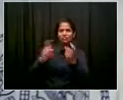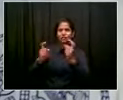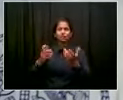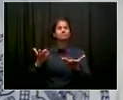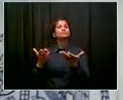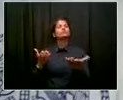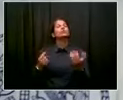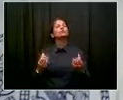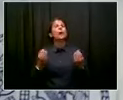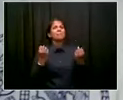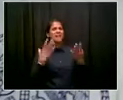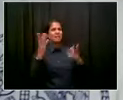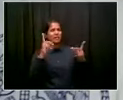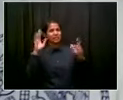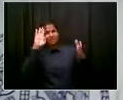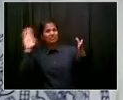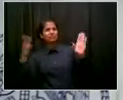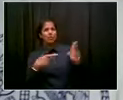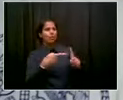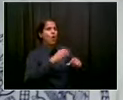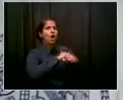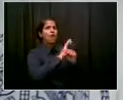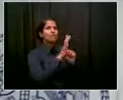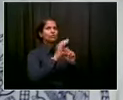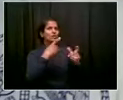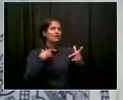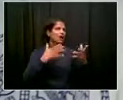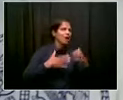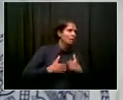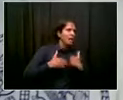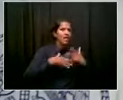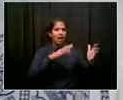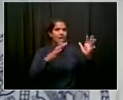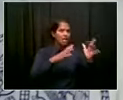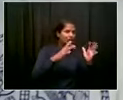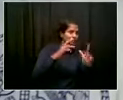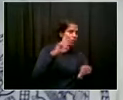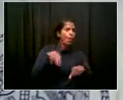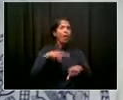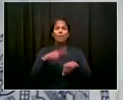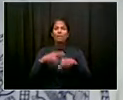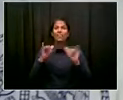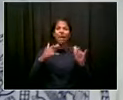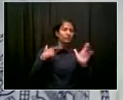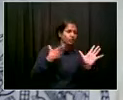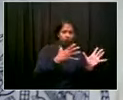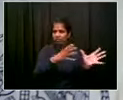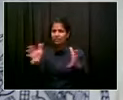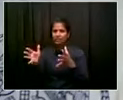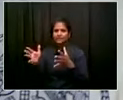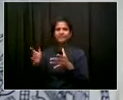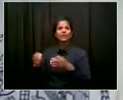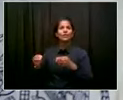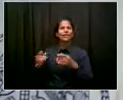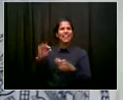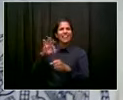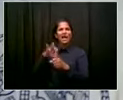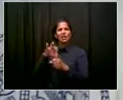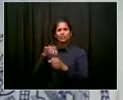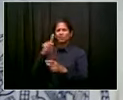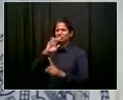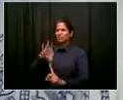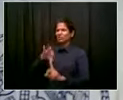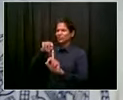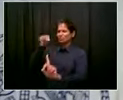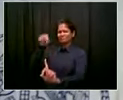it's a june primary not a september primary we've got ranked choice voting for the first time it's a very very fluid situation so i